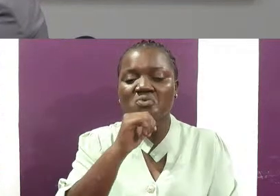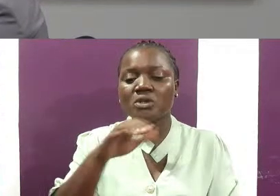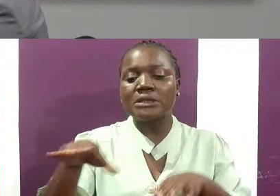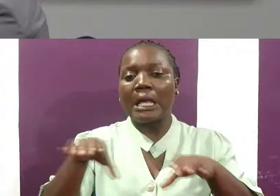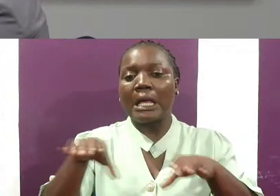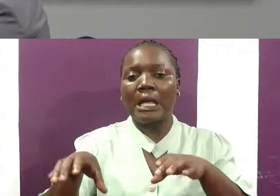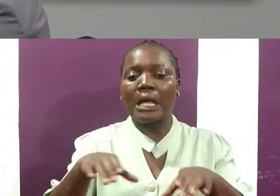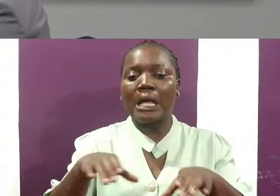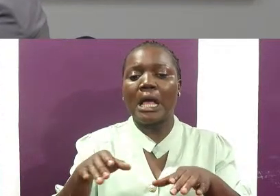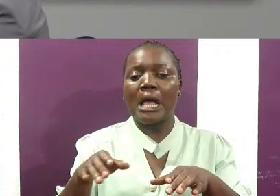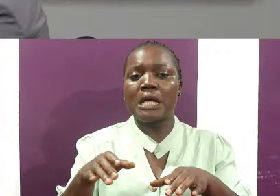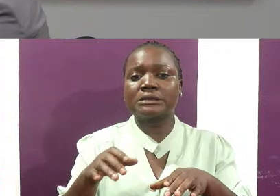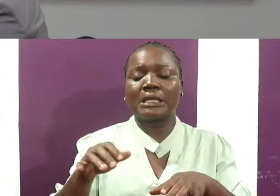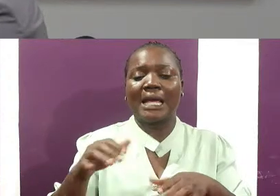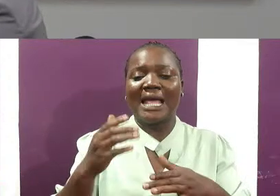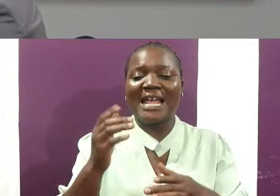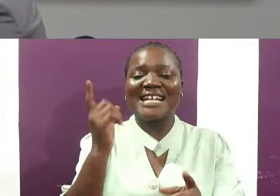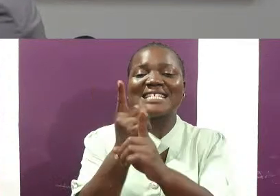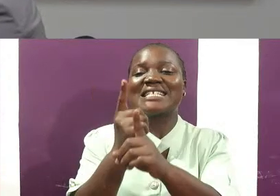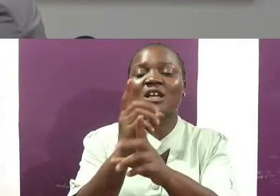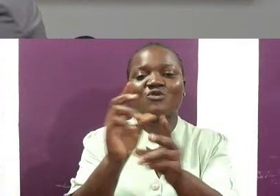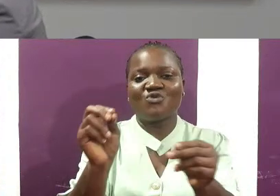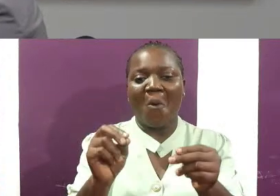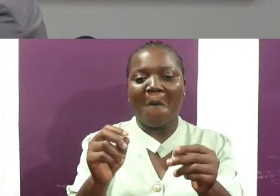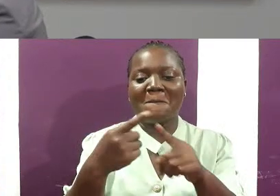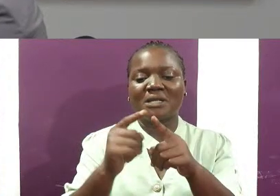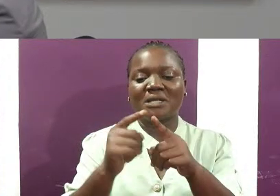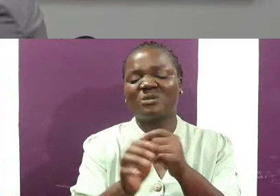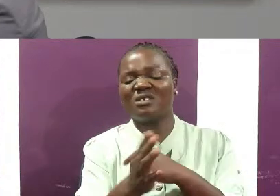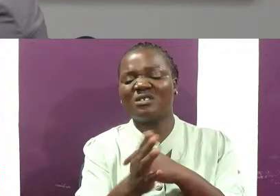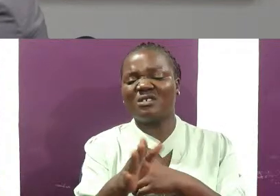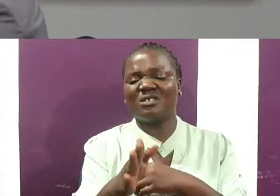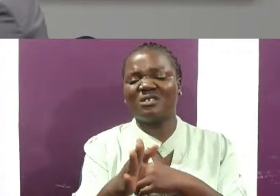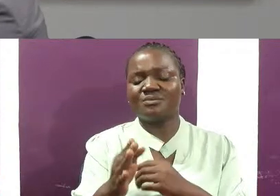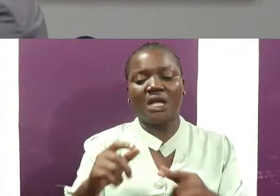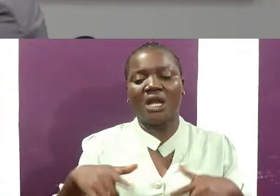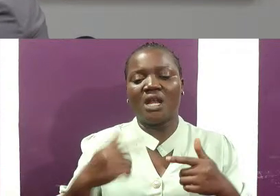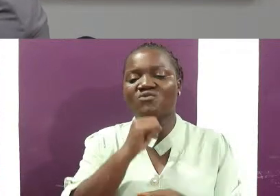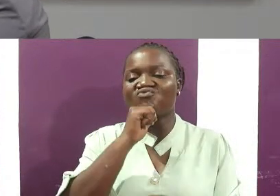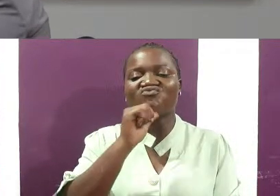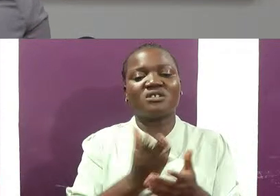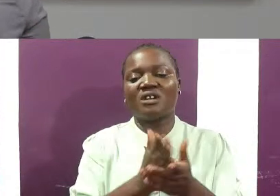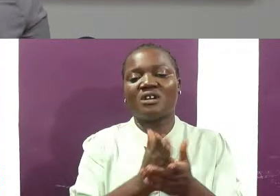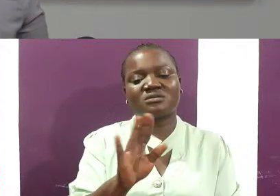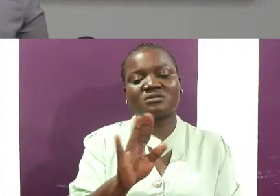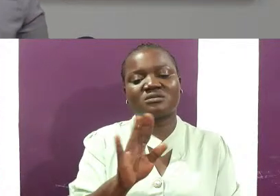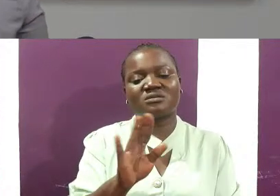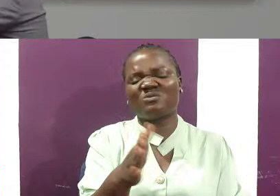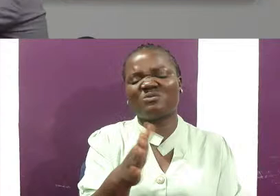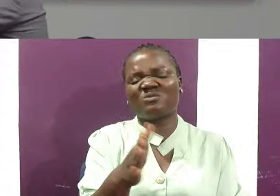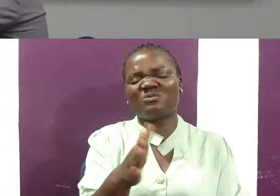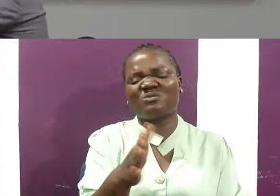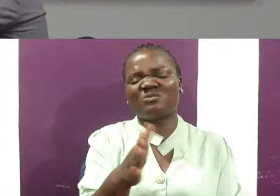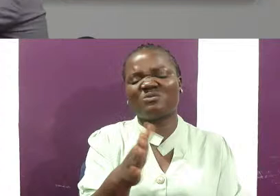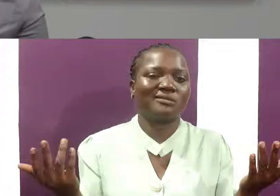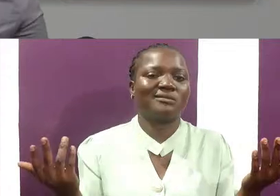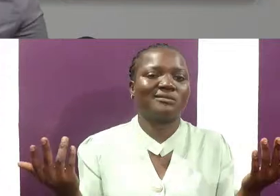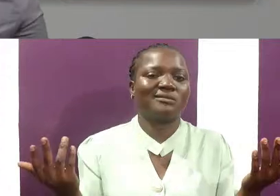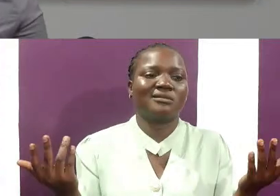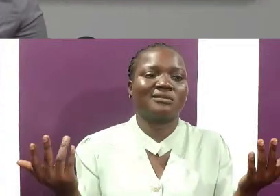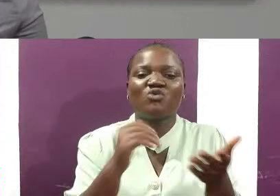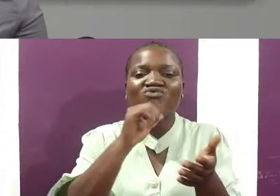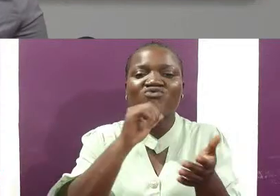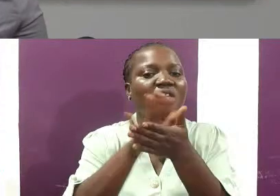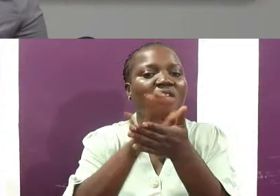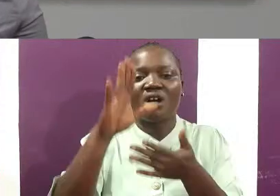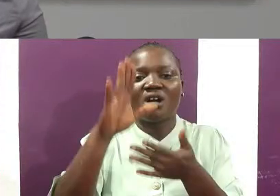us. So there was no doubt that what they saw was accurate to their own belief because no one said, well, he's not even living like he's supposed